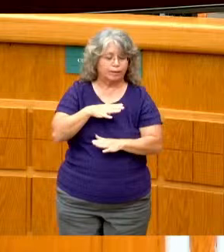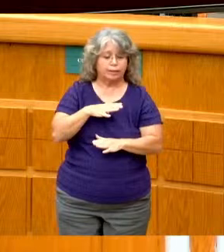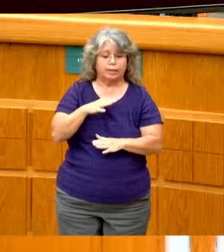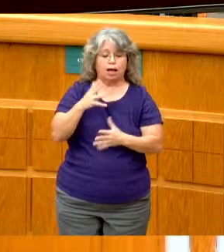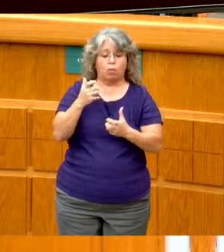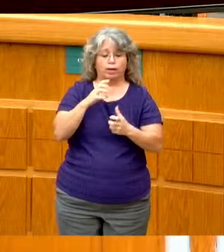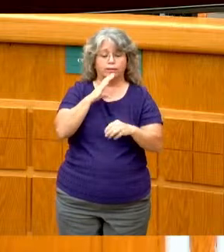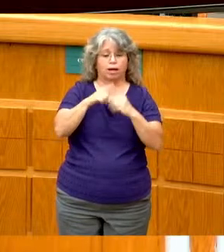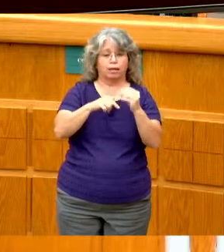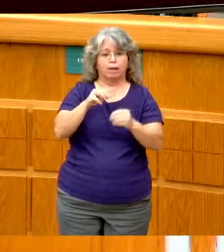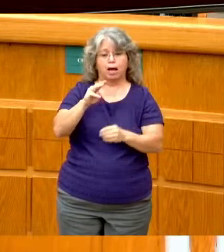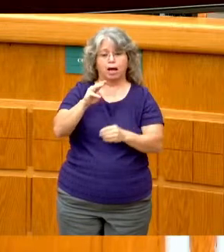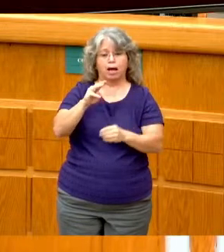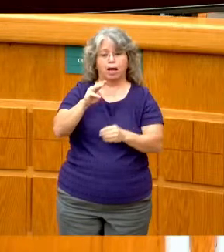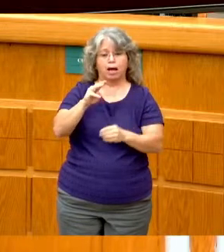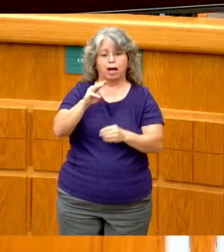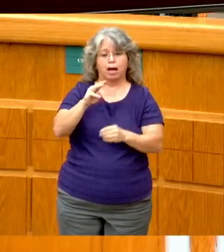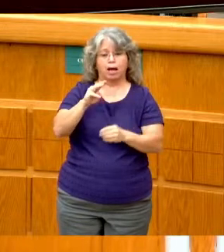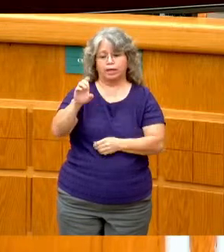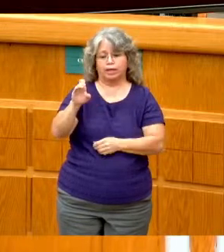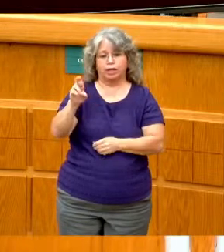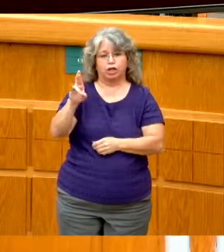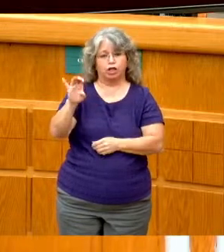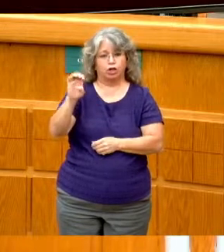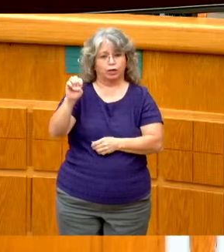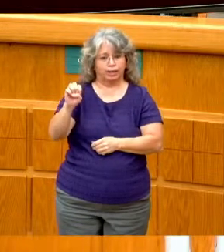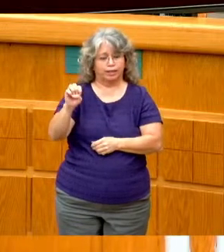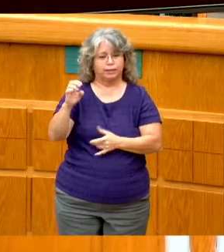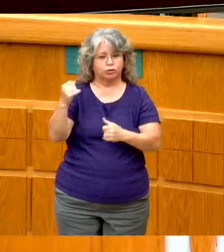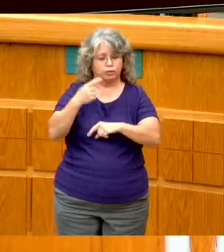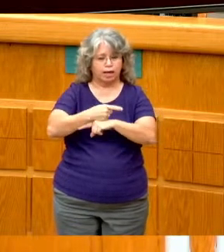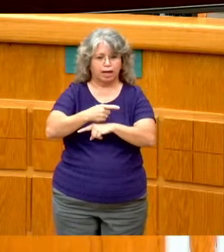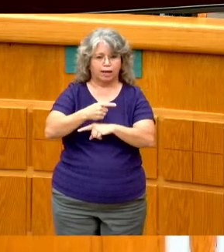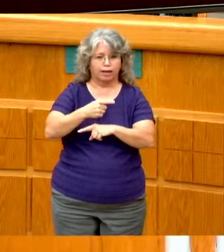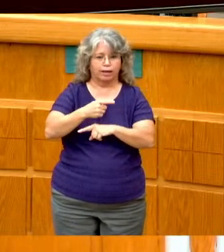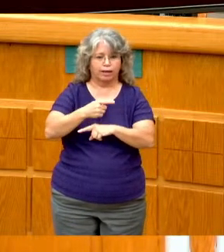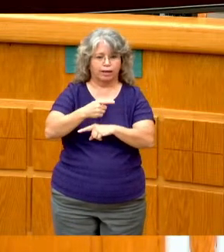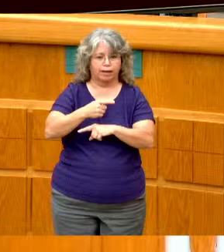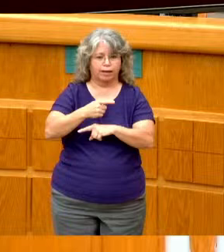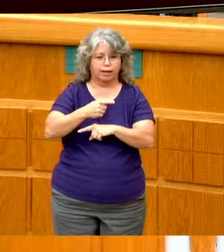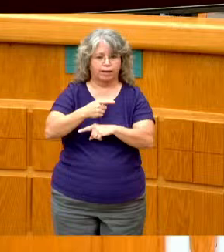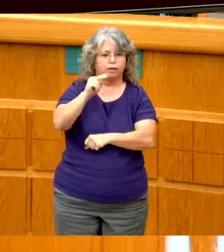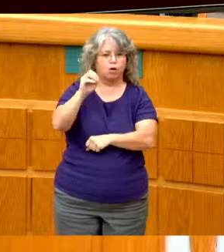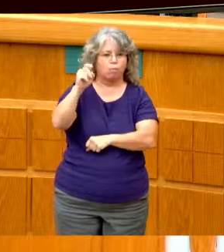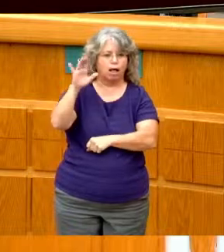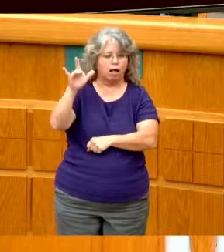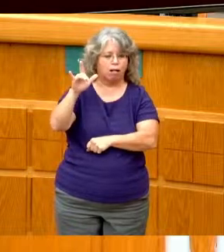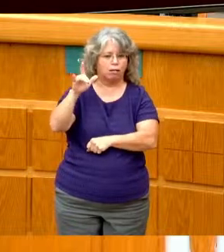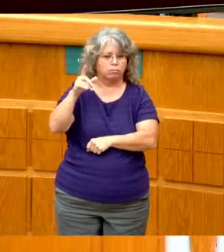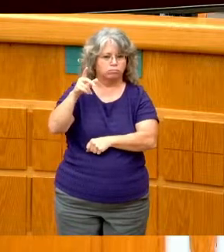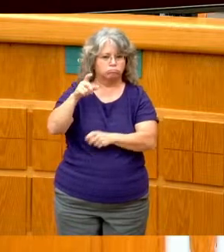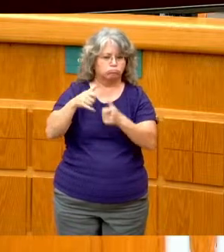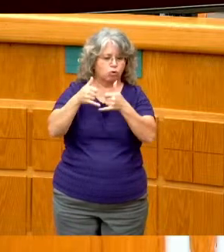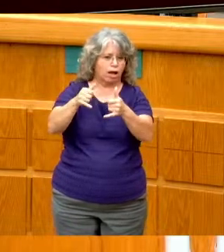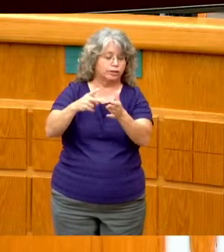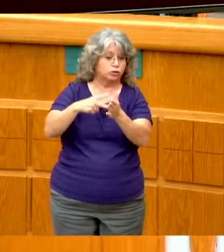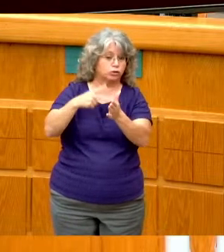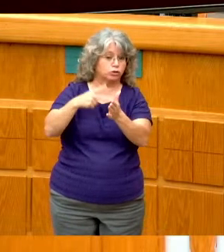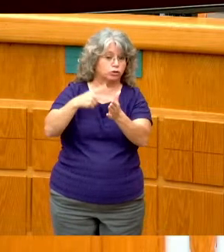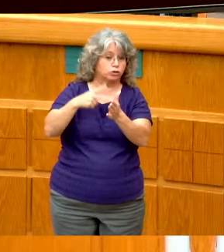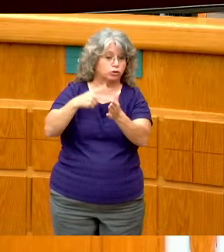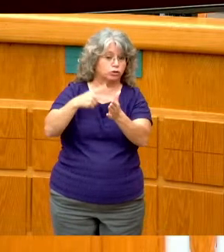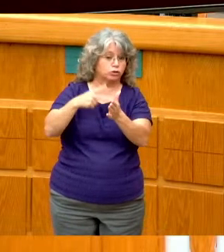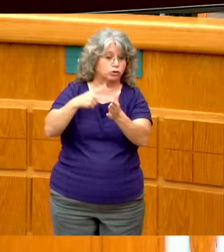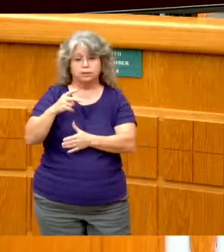Nobel Prize twice, and she's one of our greatest female scientists of the 20th century, even though she was born